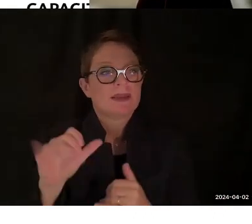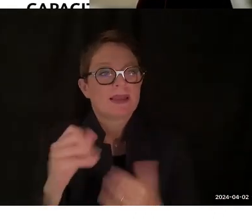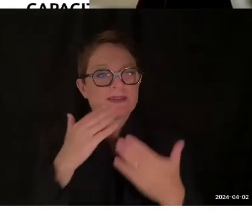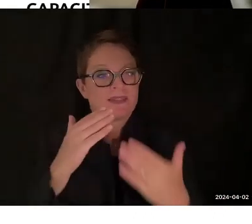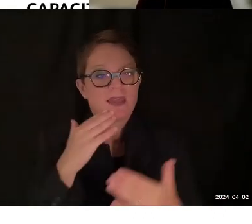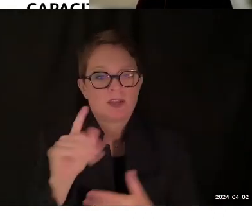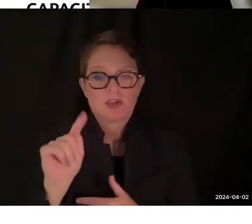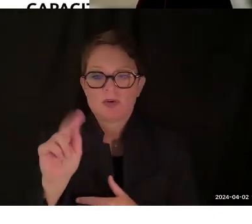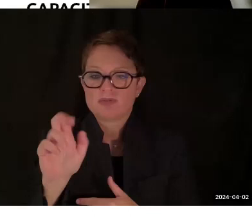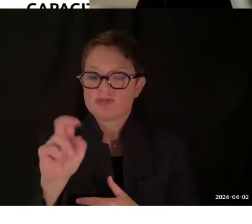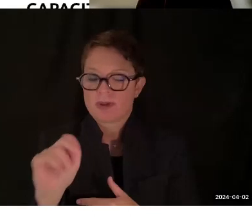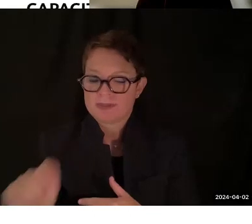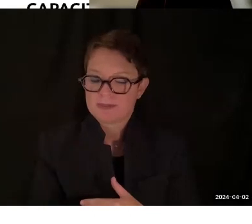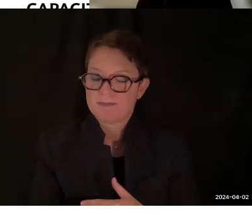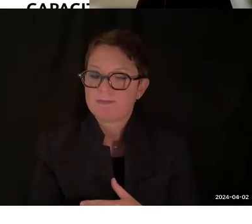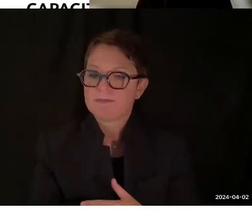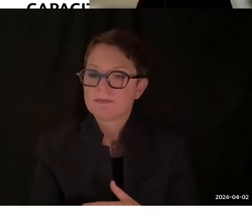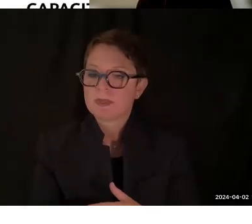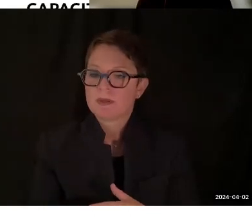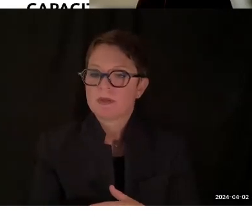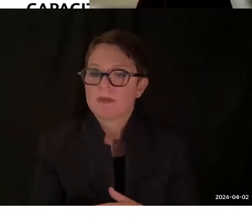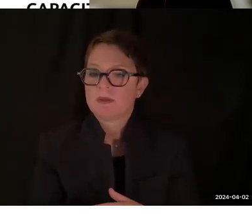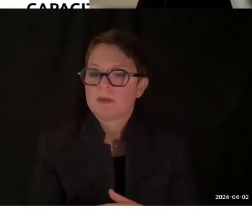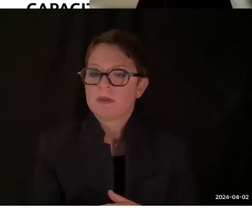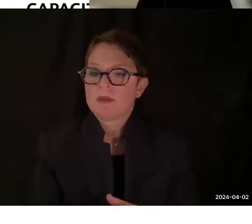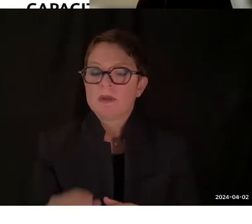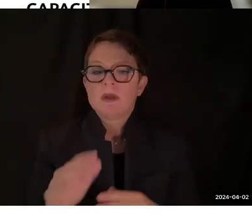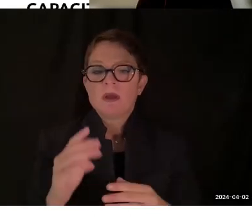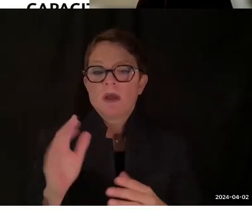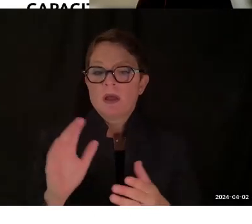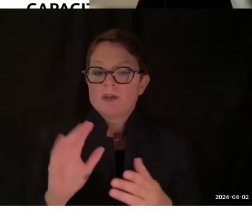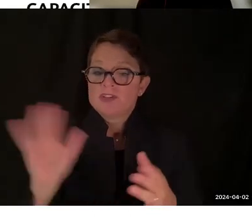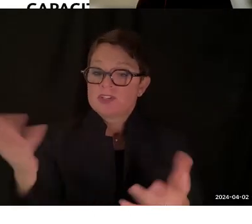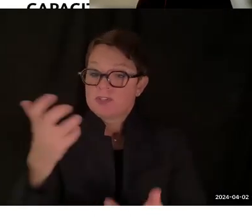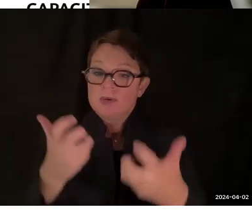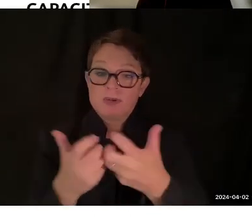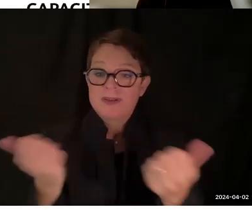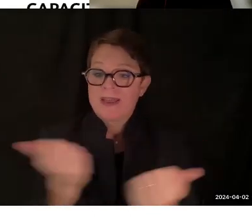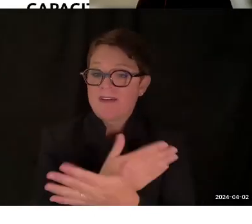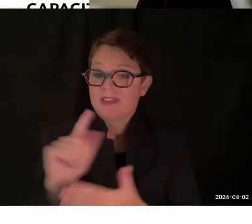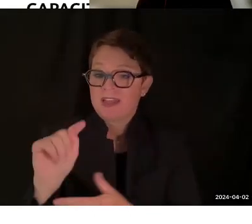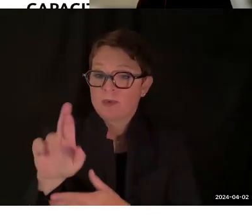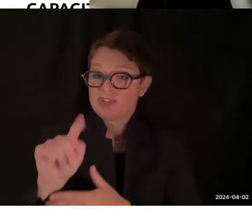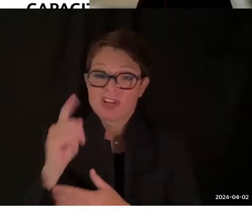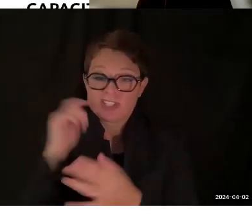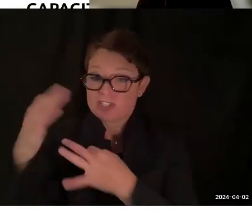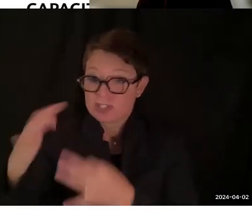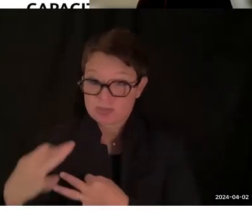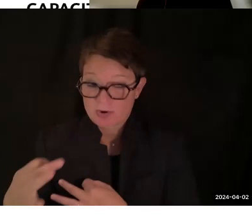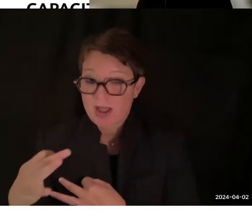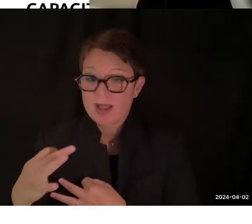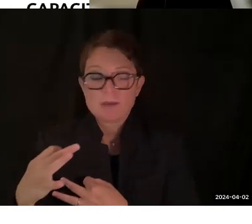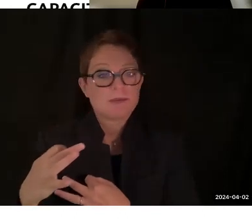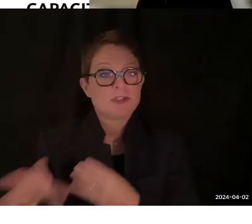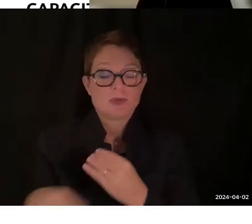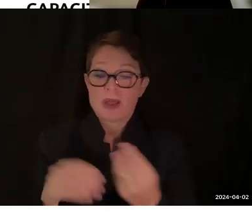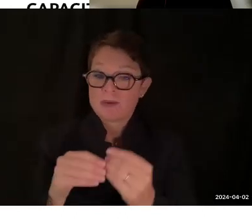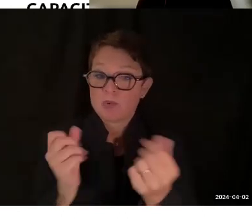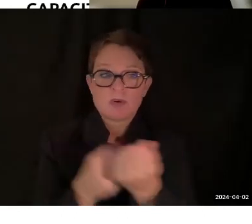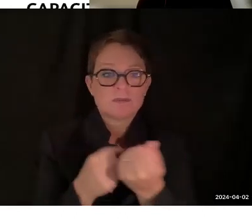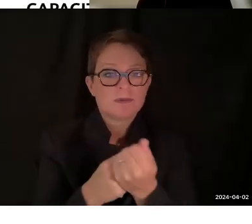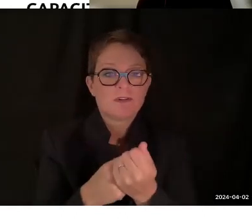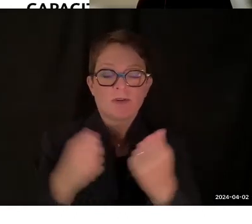Trent. Just to complement kind of everything that Trent just described regarding